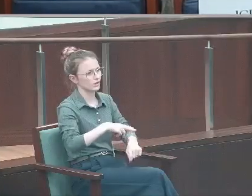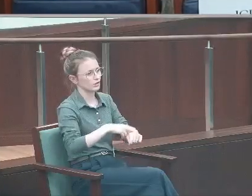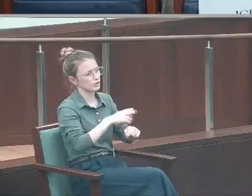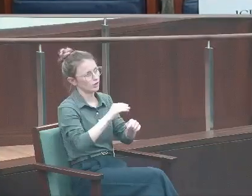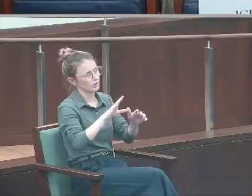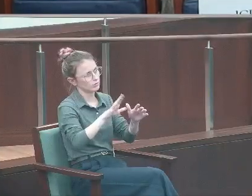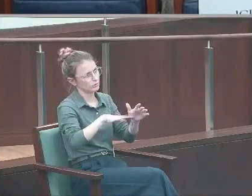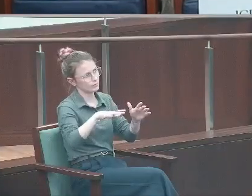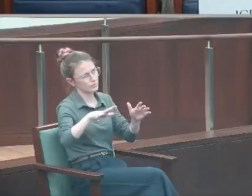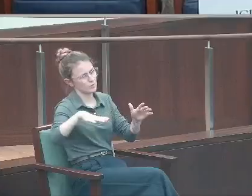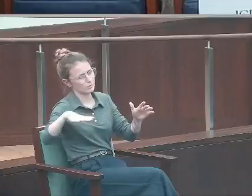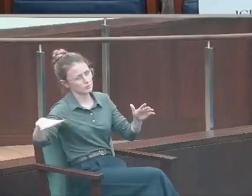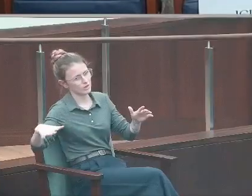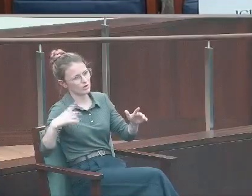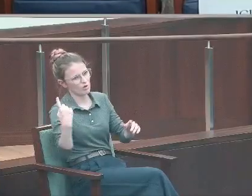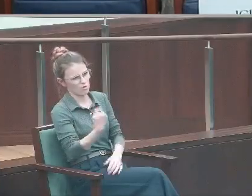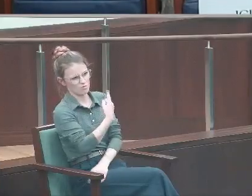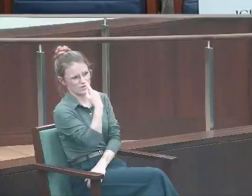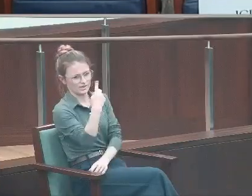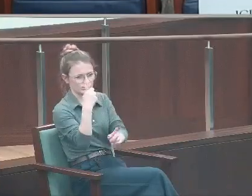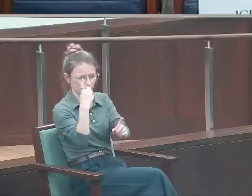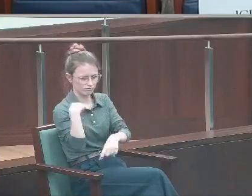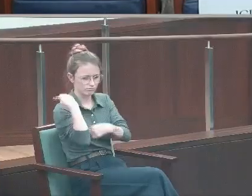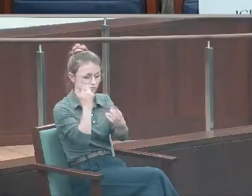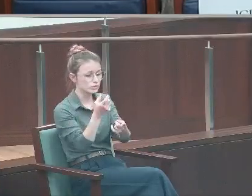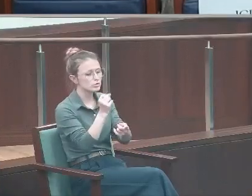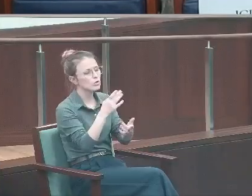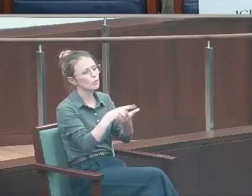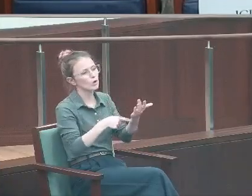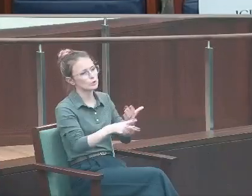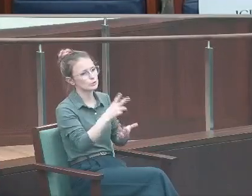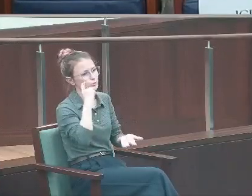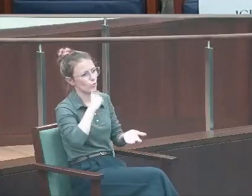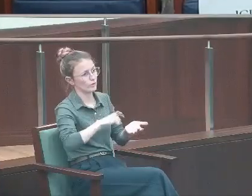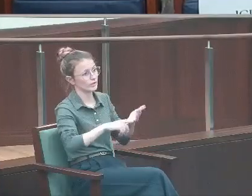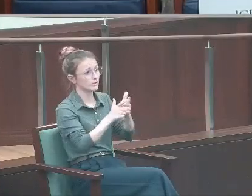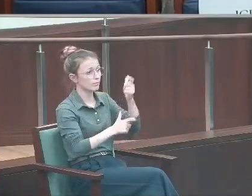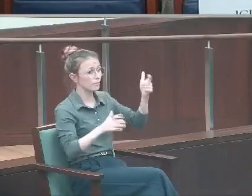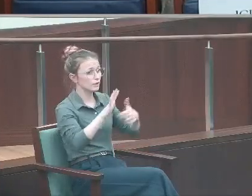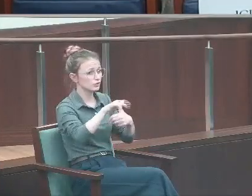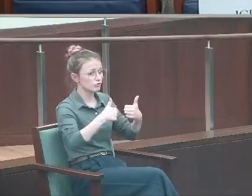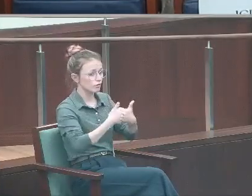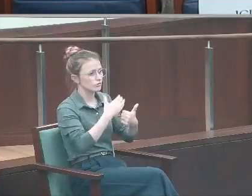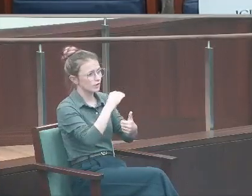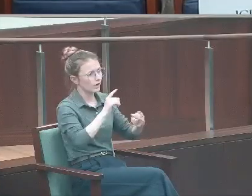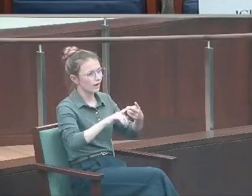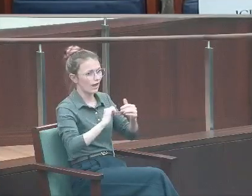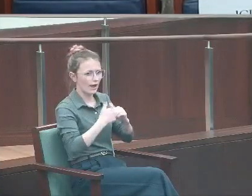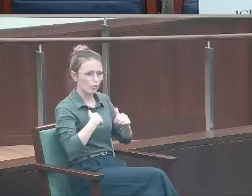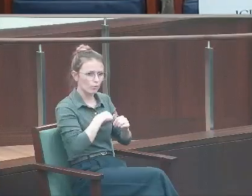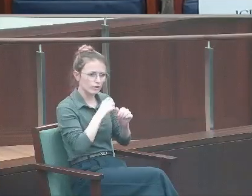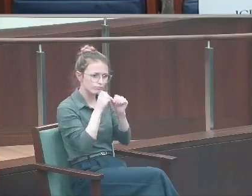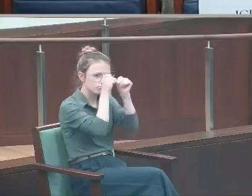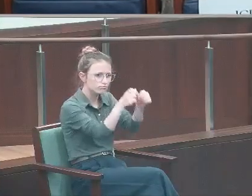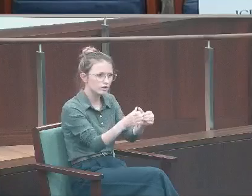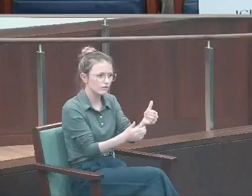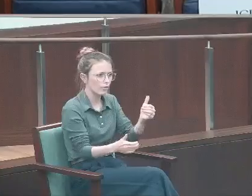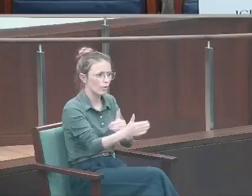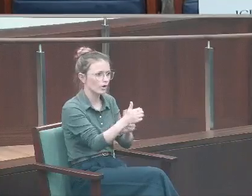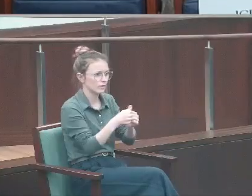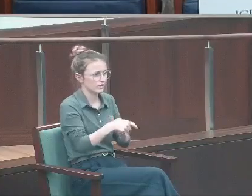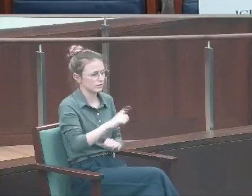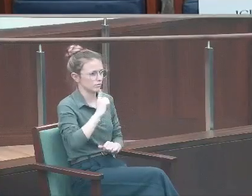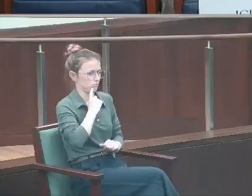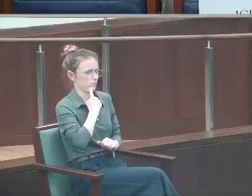forth. So what do you see as the biggest challenges here, and how do we move forward on this really